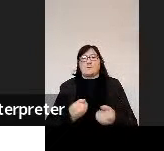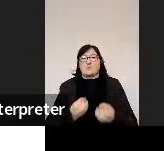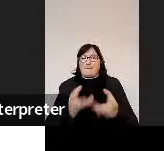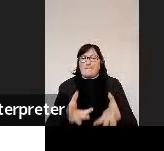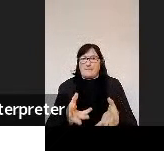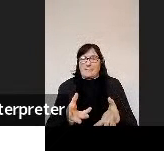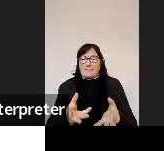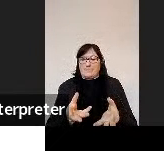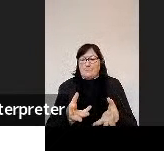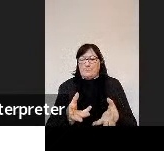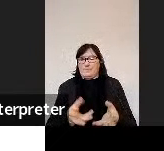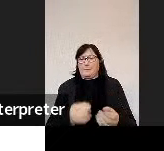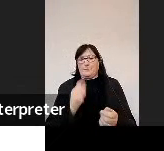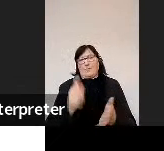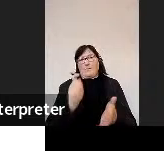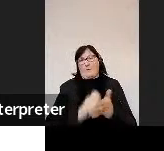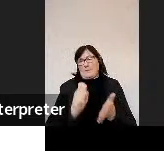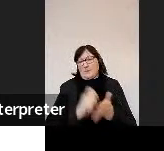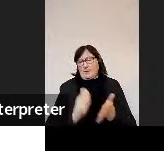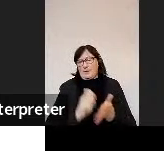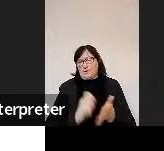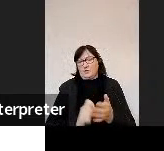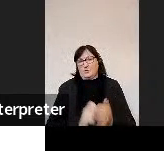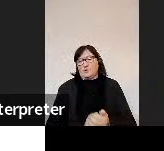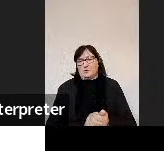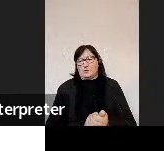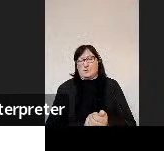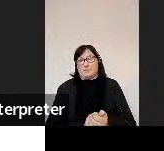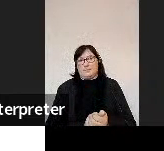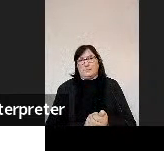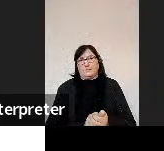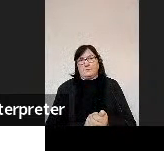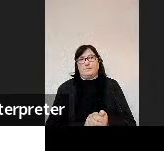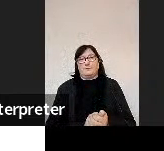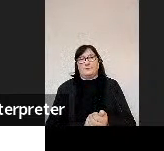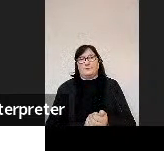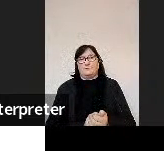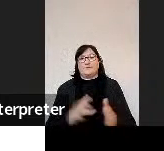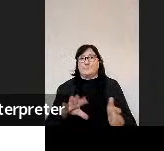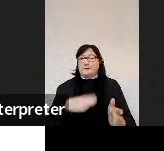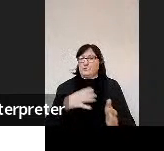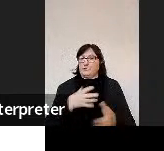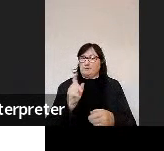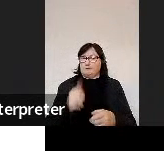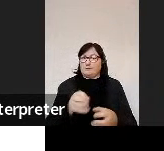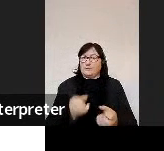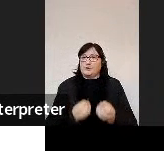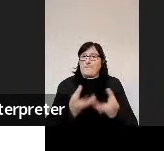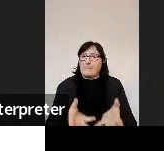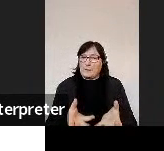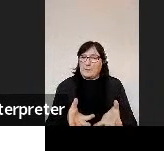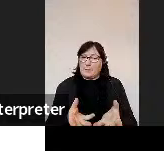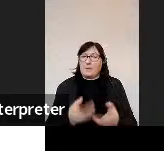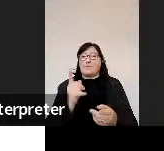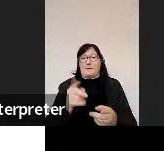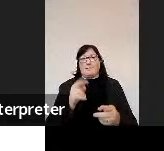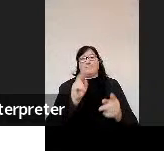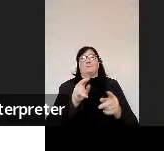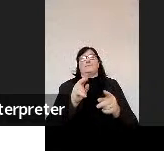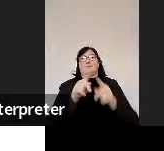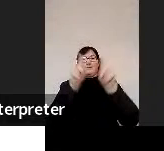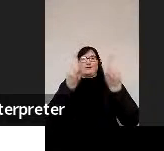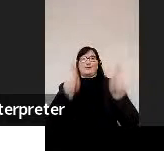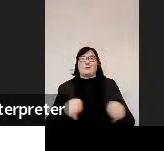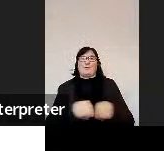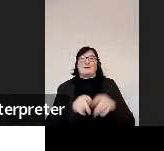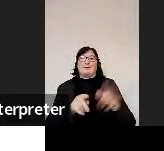application. After you've clicked on the submit button, you will then see a screen indicating that your